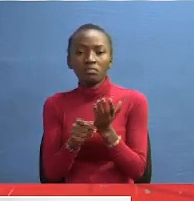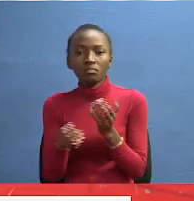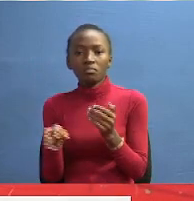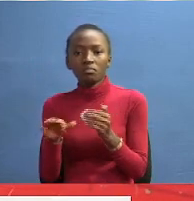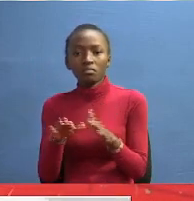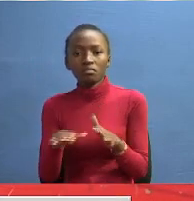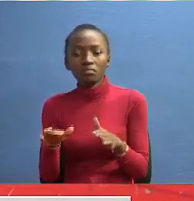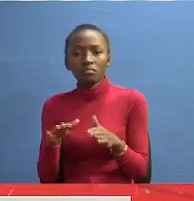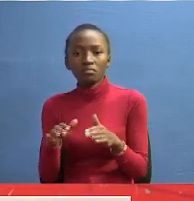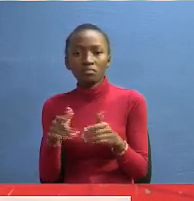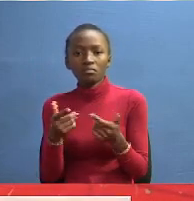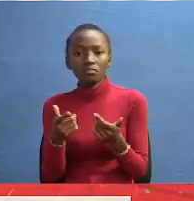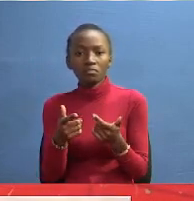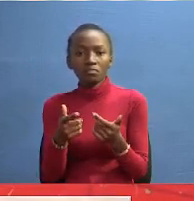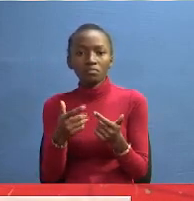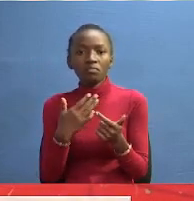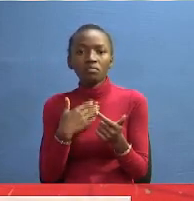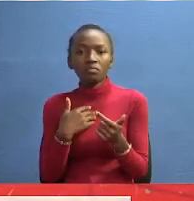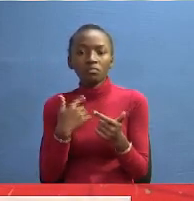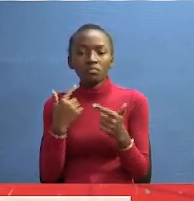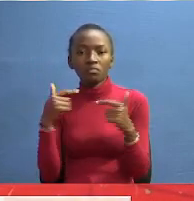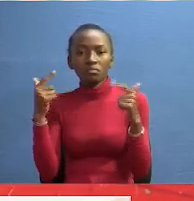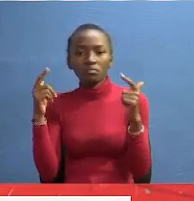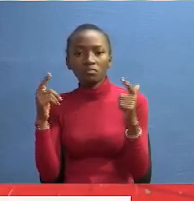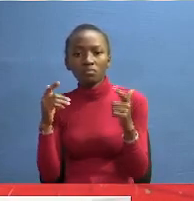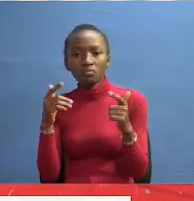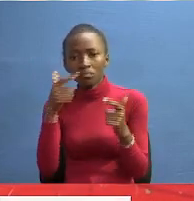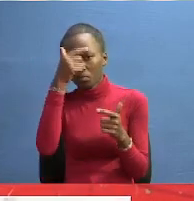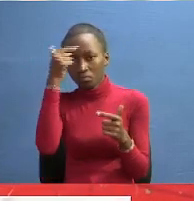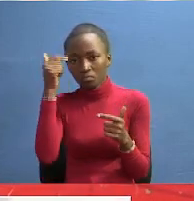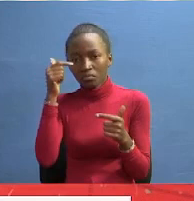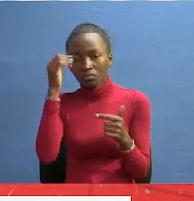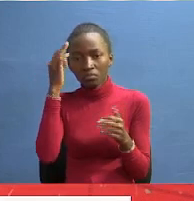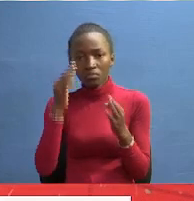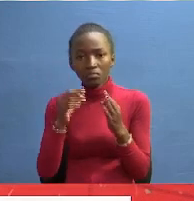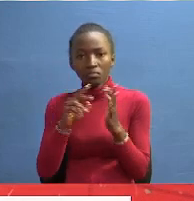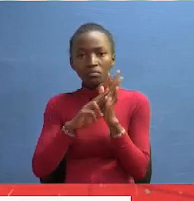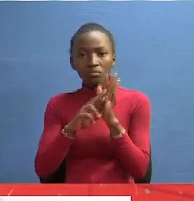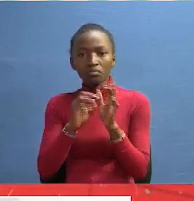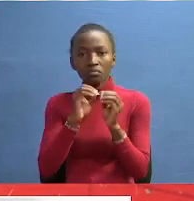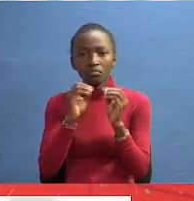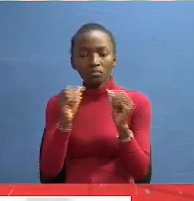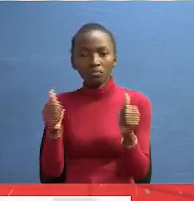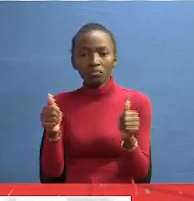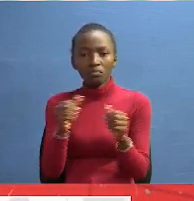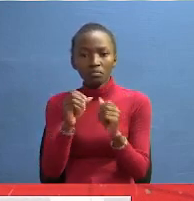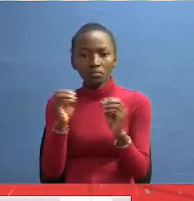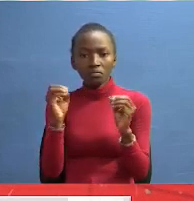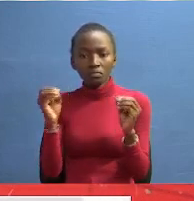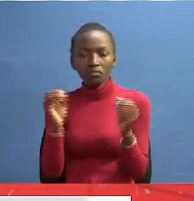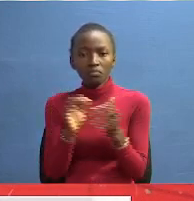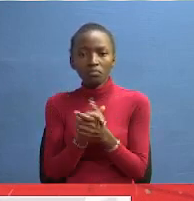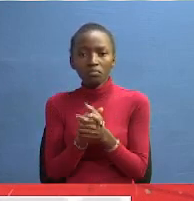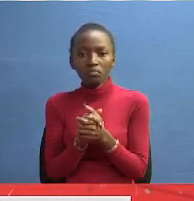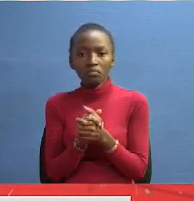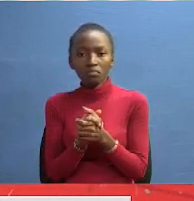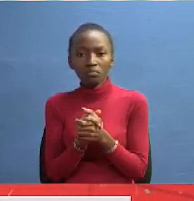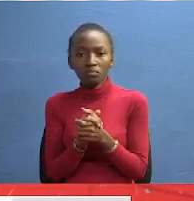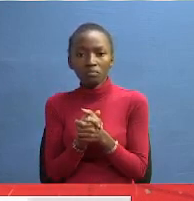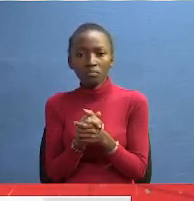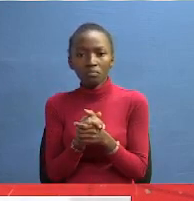to secede because they felt like they were not well represented. Right. In the same breath, we see that has become a